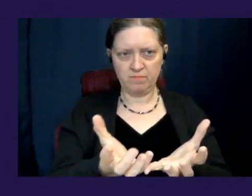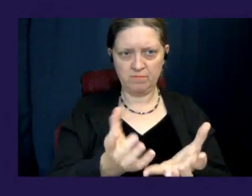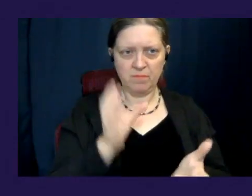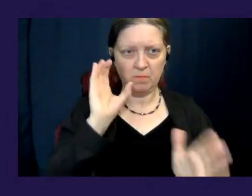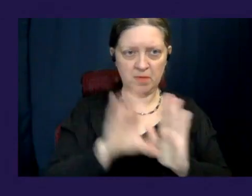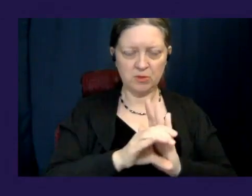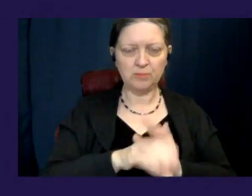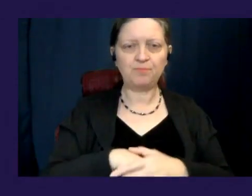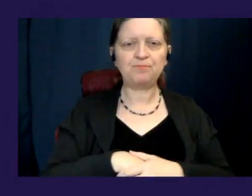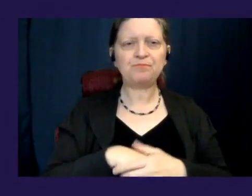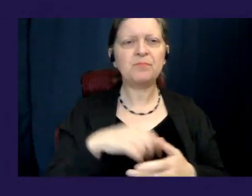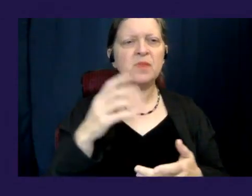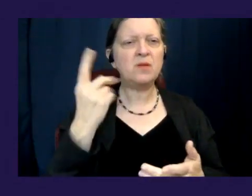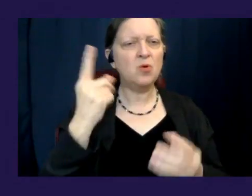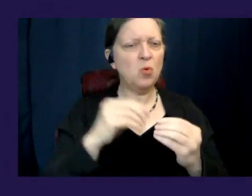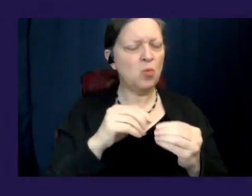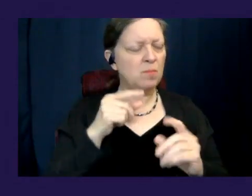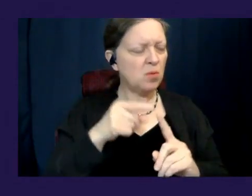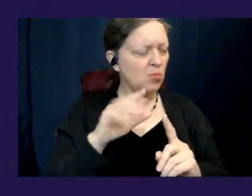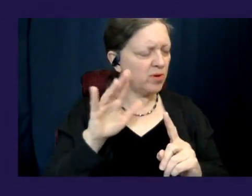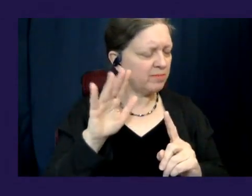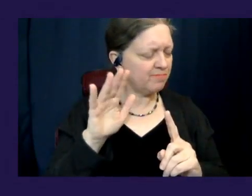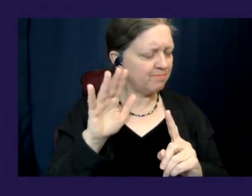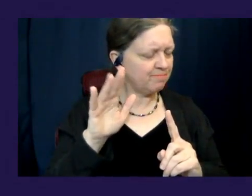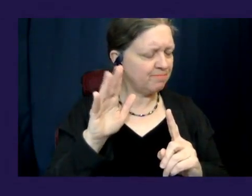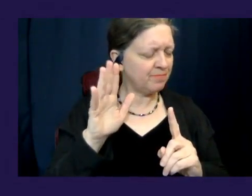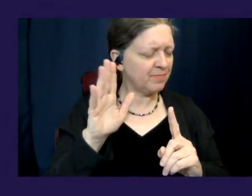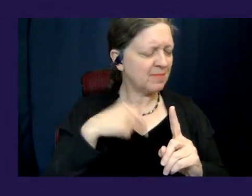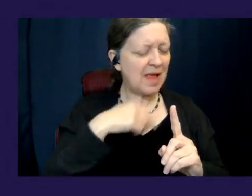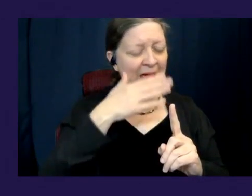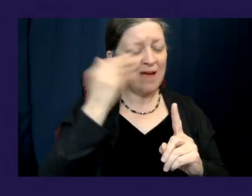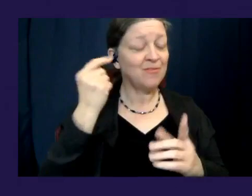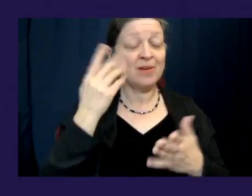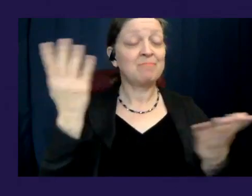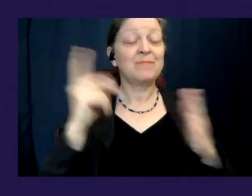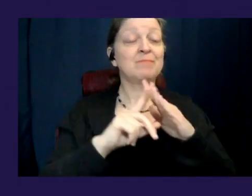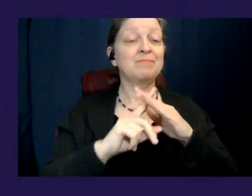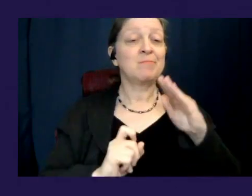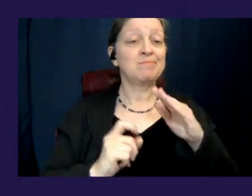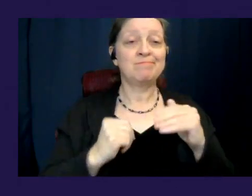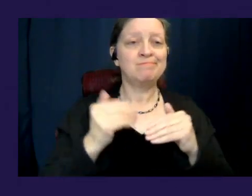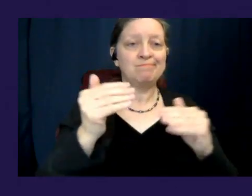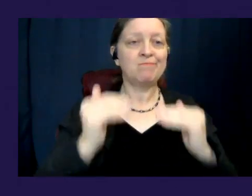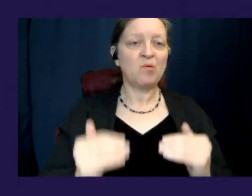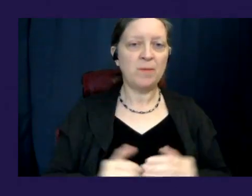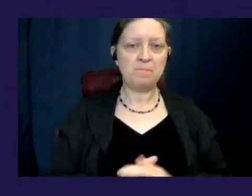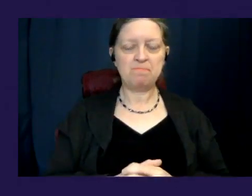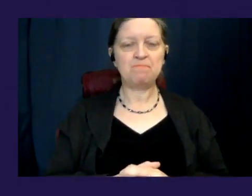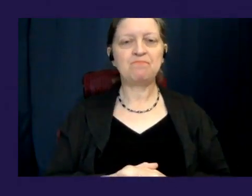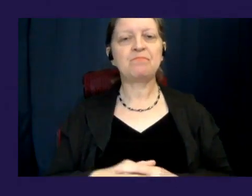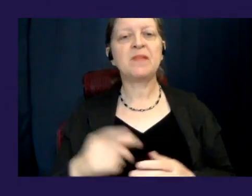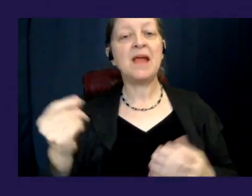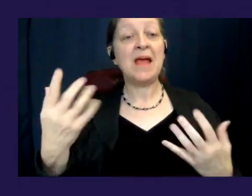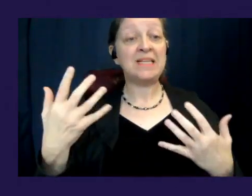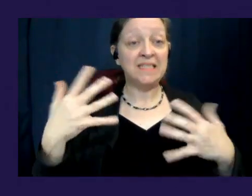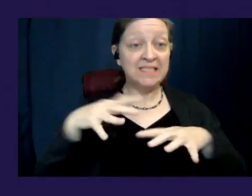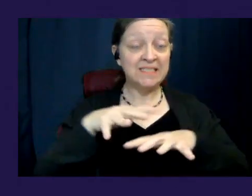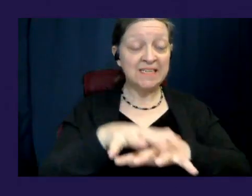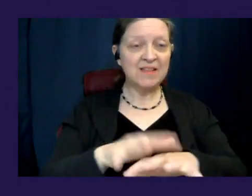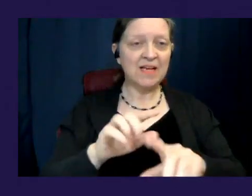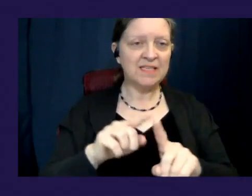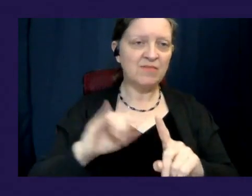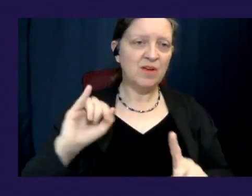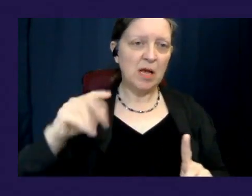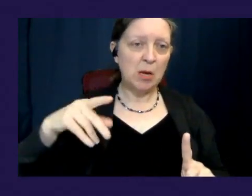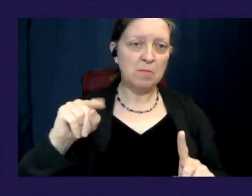point I wanted to make here, but I forget it, so we'll go on. Yeah, and that synthesizing multiple inputs and identifying themes